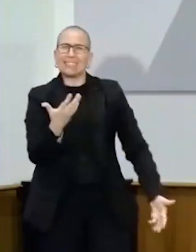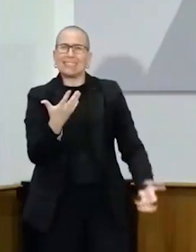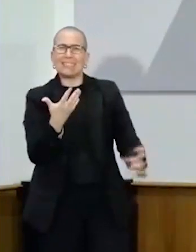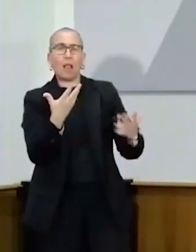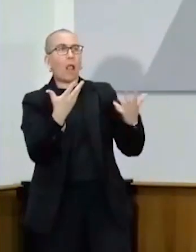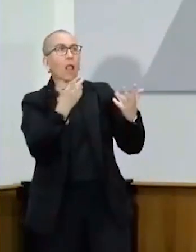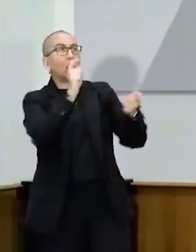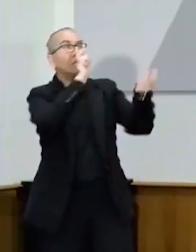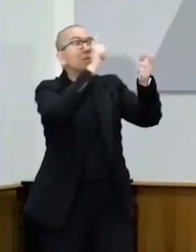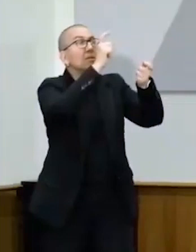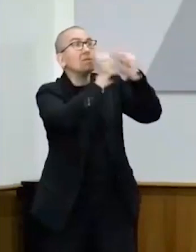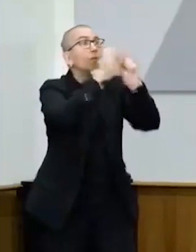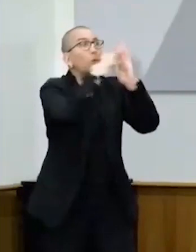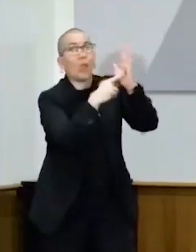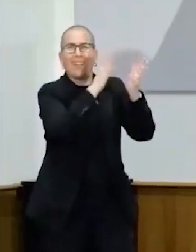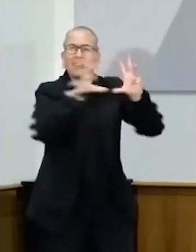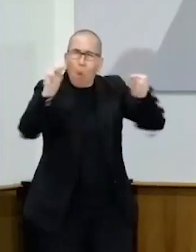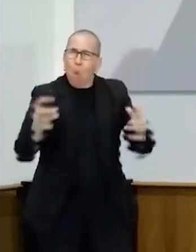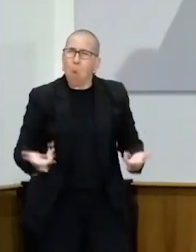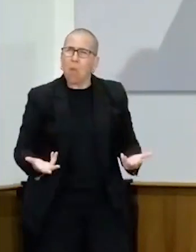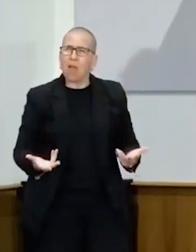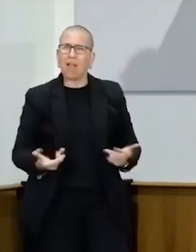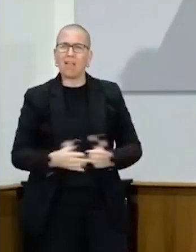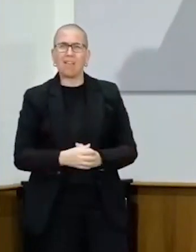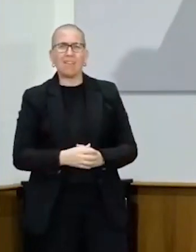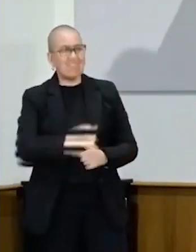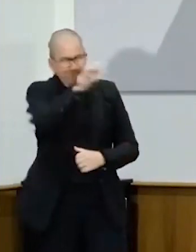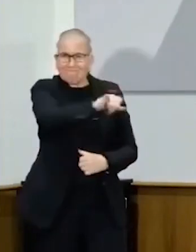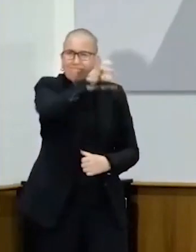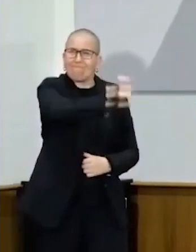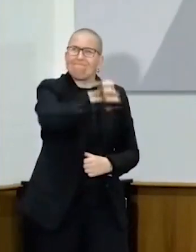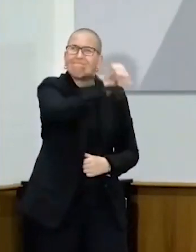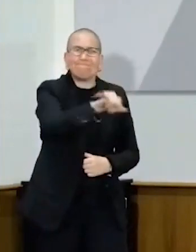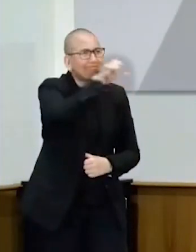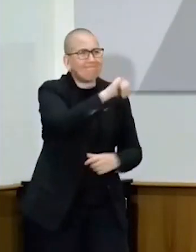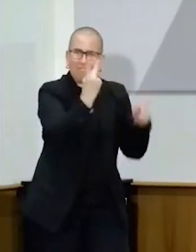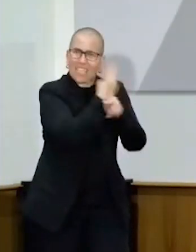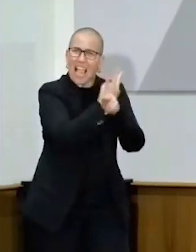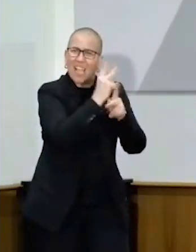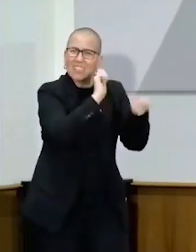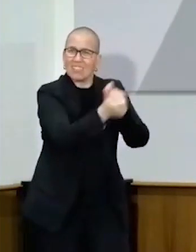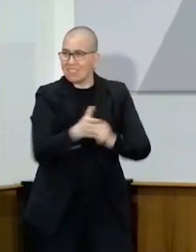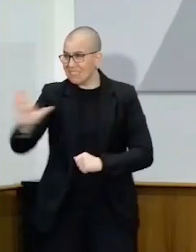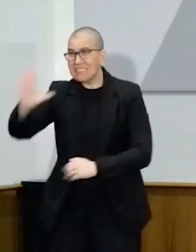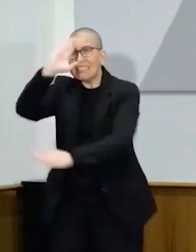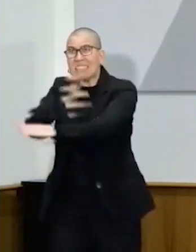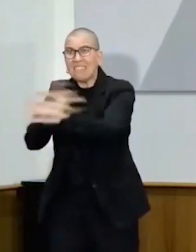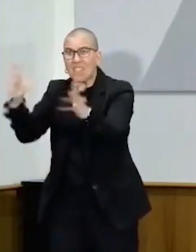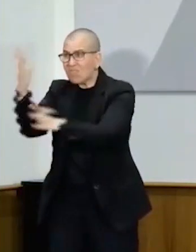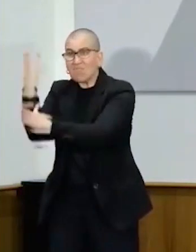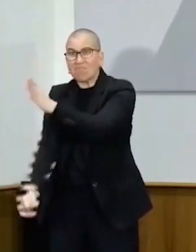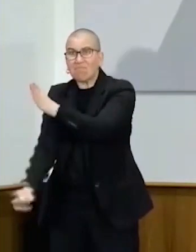stand in front of the press and the shame that all of us should feel to watch her talk about why her son died. Oh, my God. She doesn't need our pity. She doesn't need